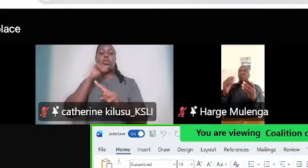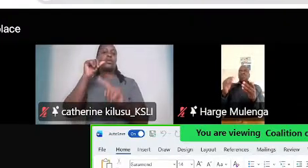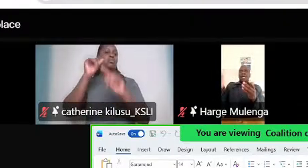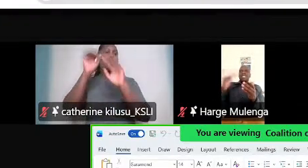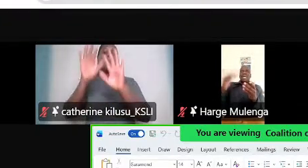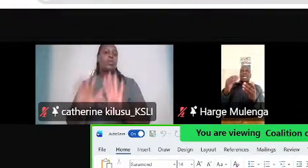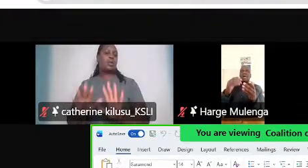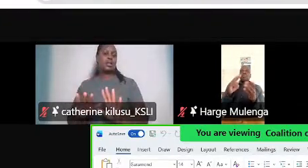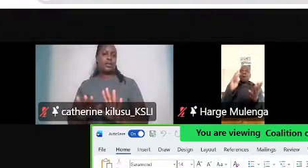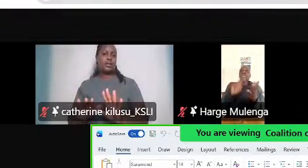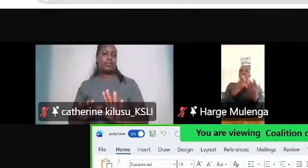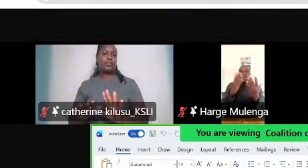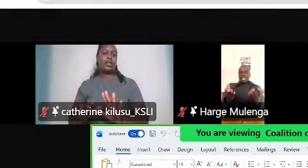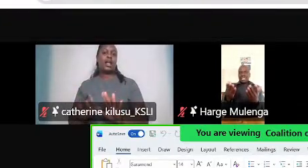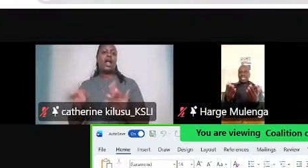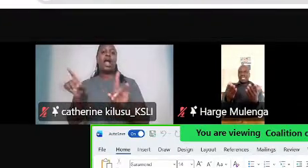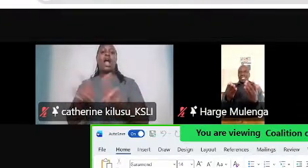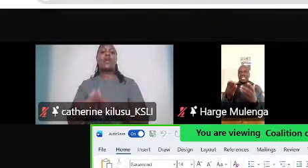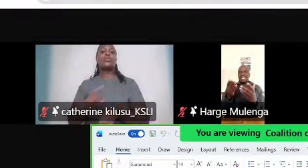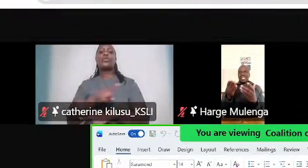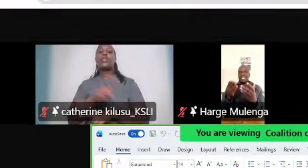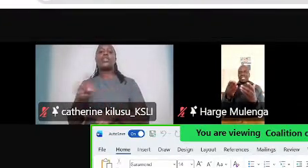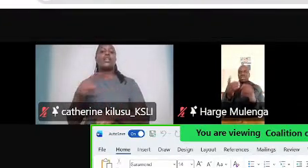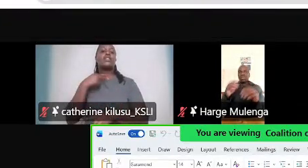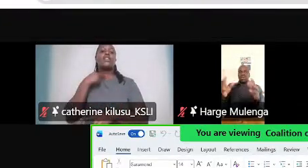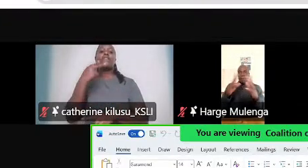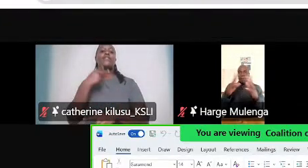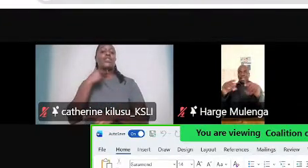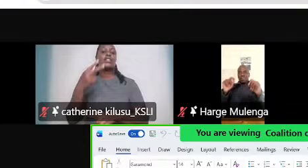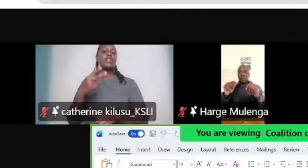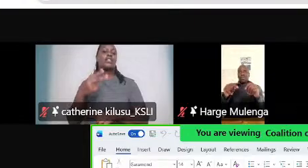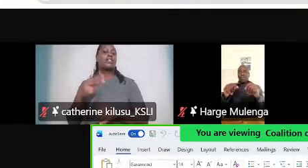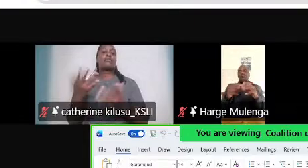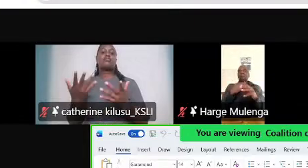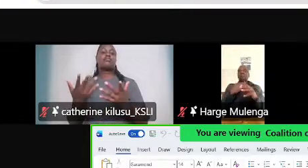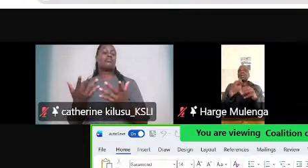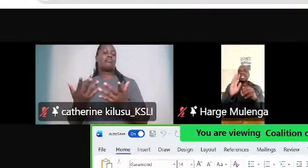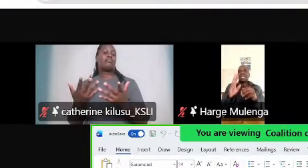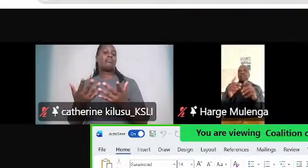Why are these voices now matter as per your question?